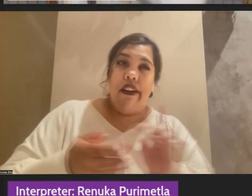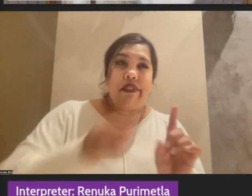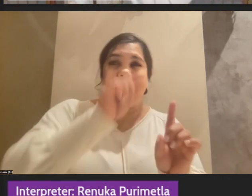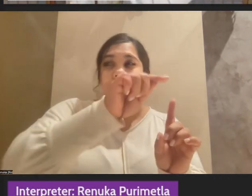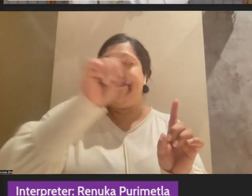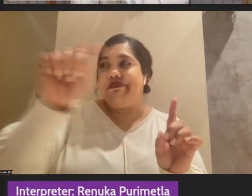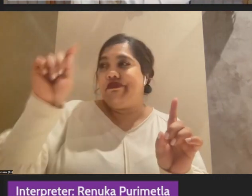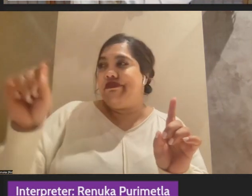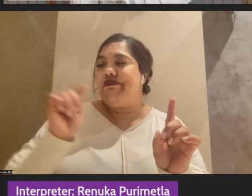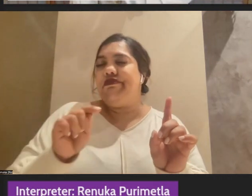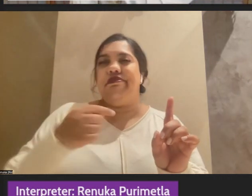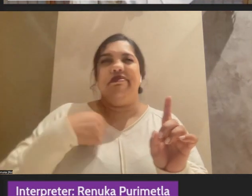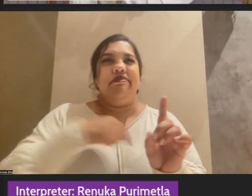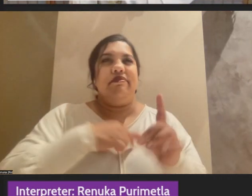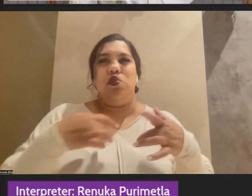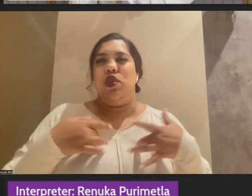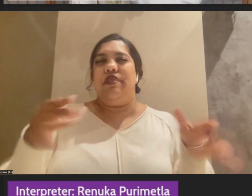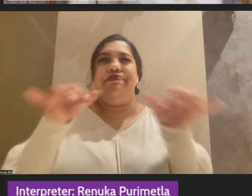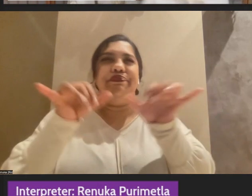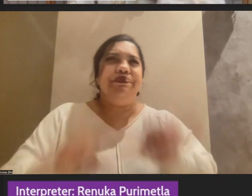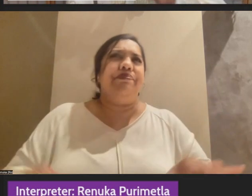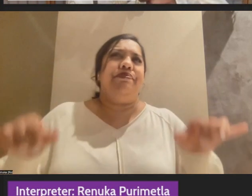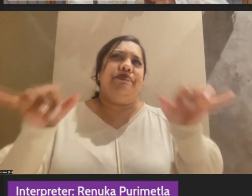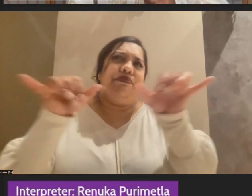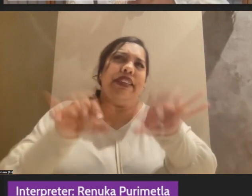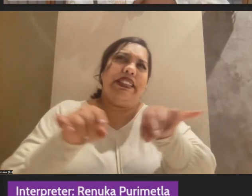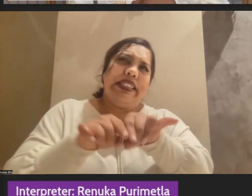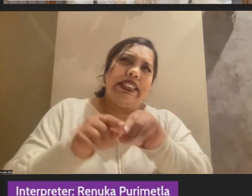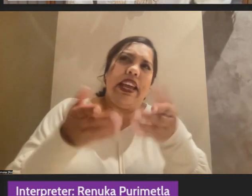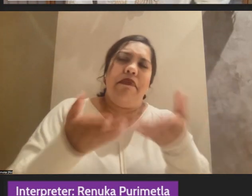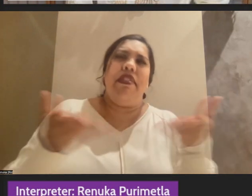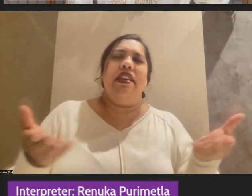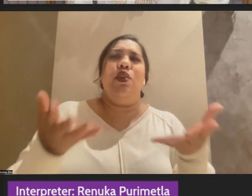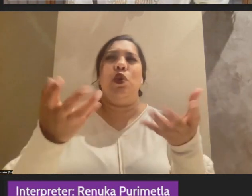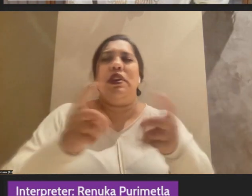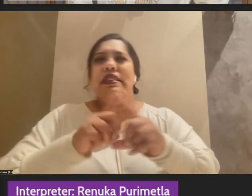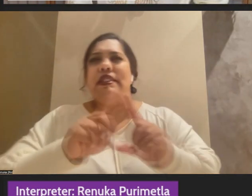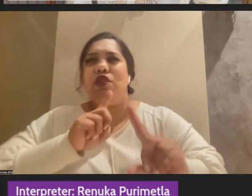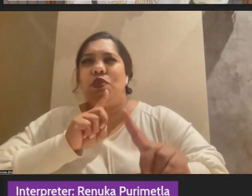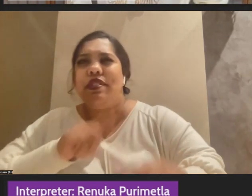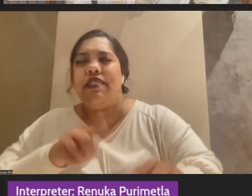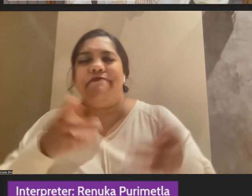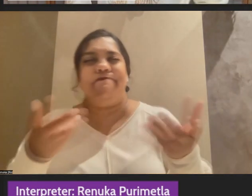We're doing the same thing, expecting different results.